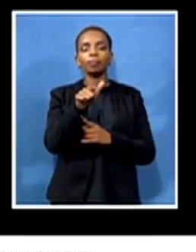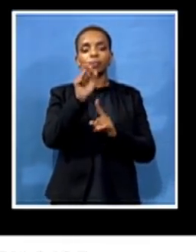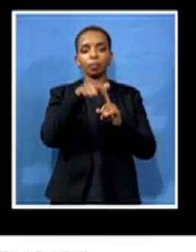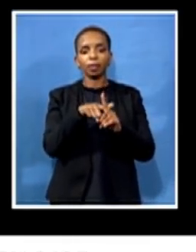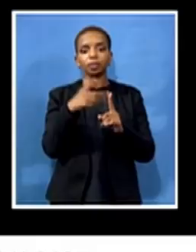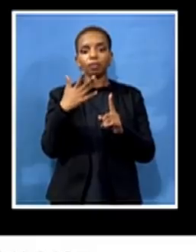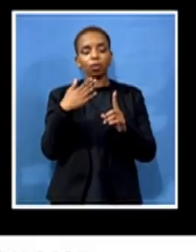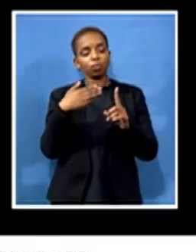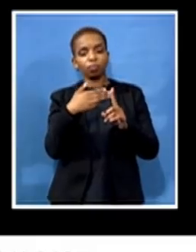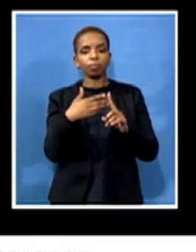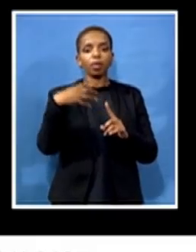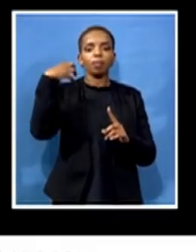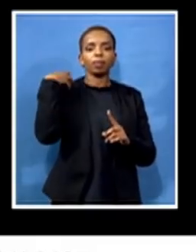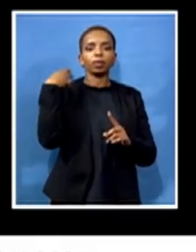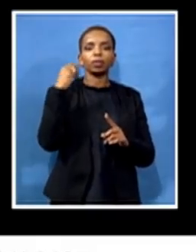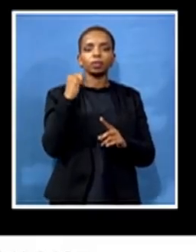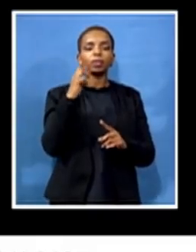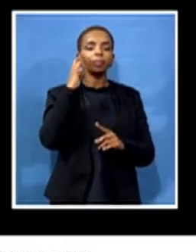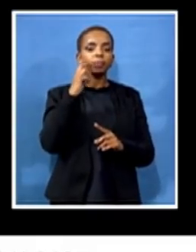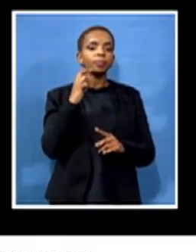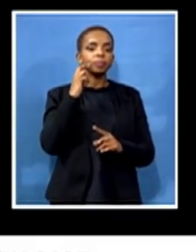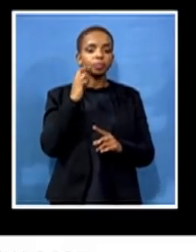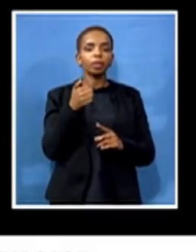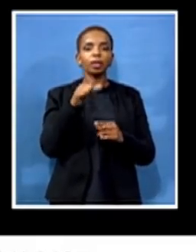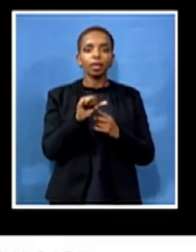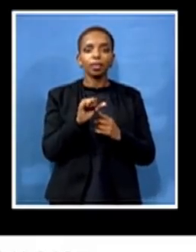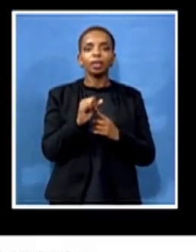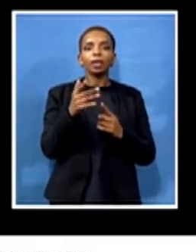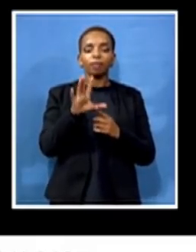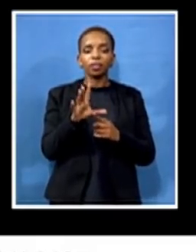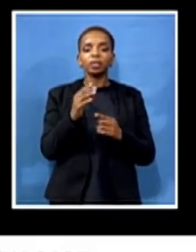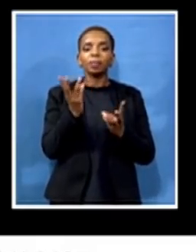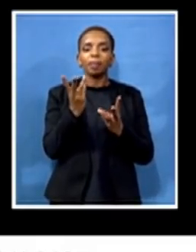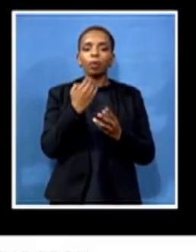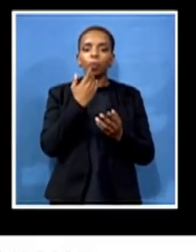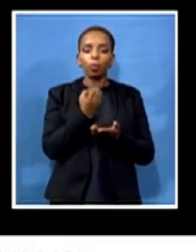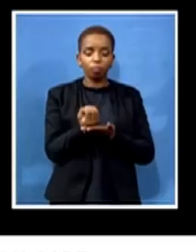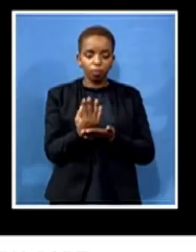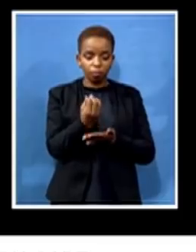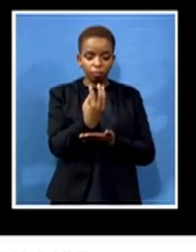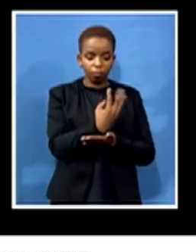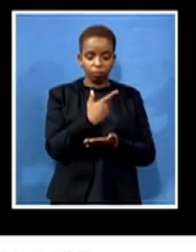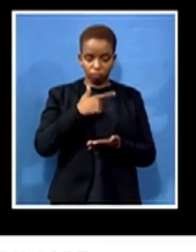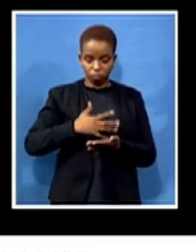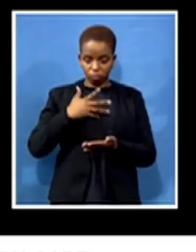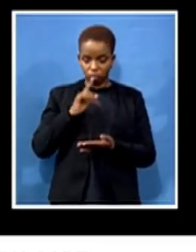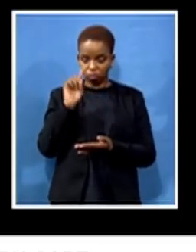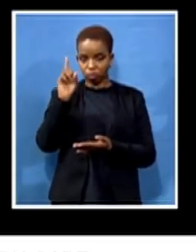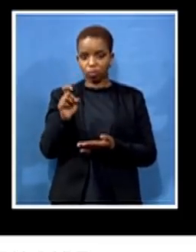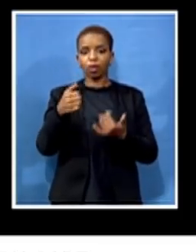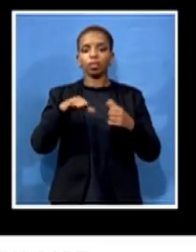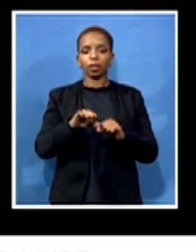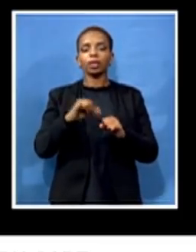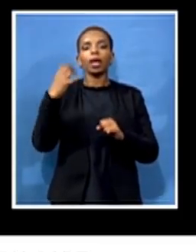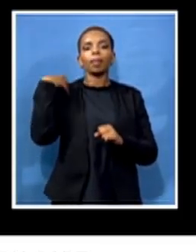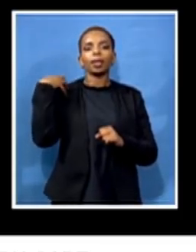from KZN that indicated, and then we will allow the minister to respond. I just want the name of the member from